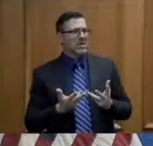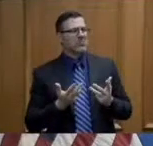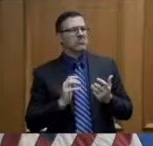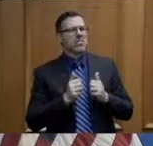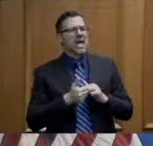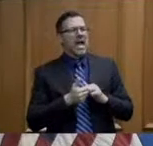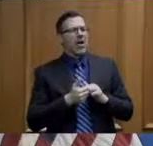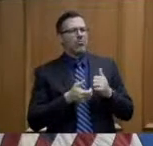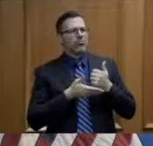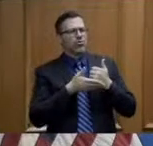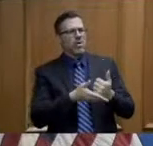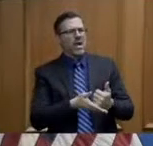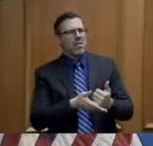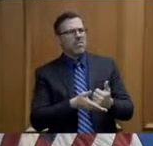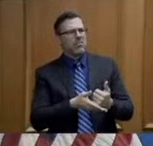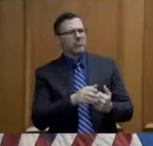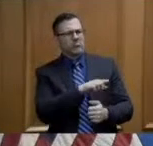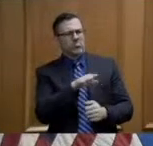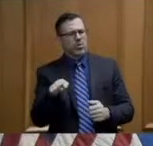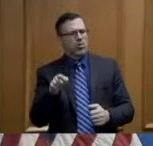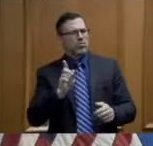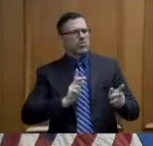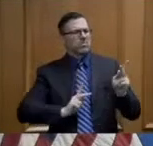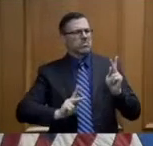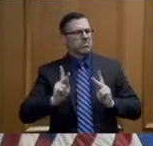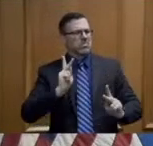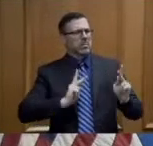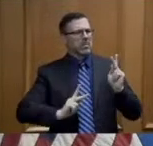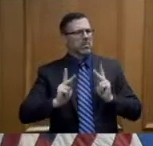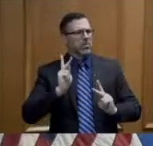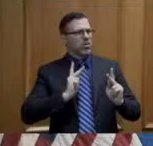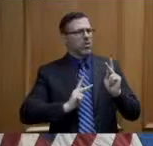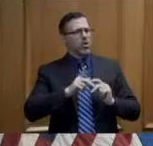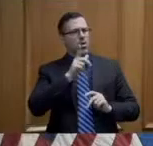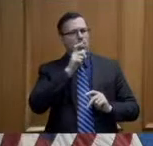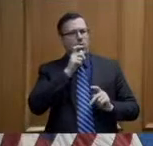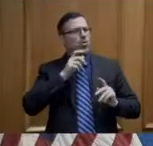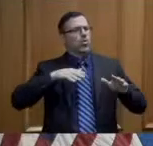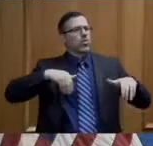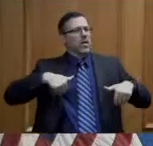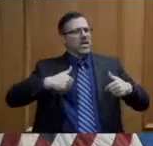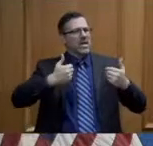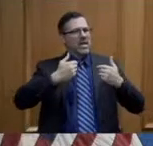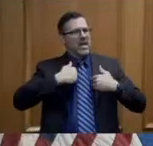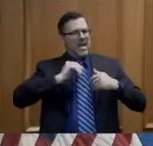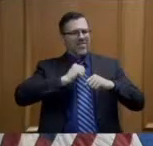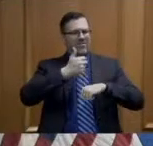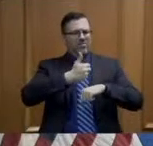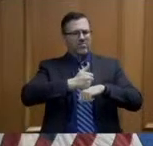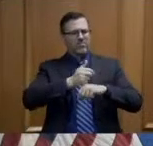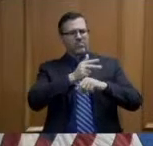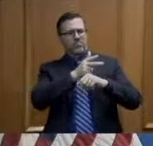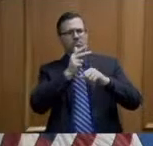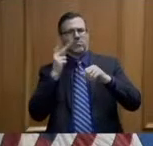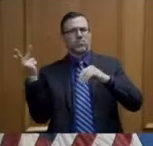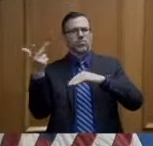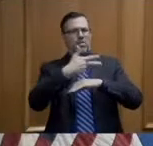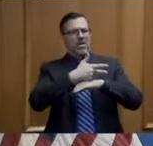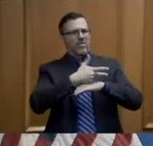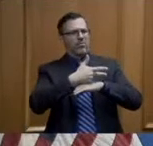these other counties that are not getting a drive-through testing service this